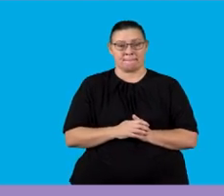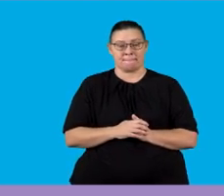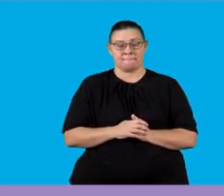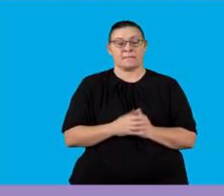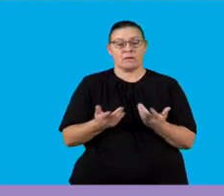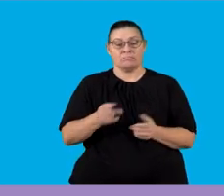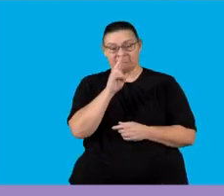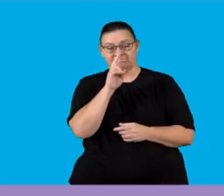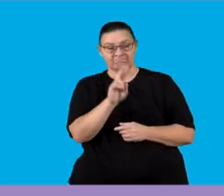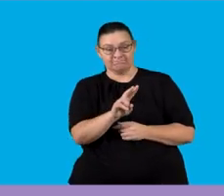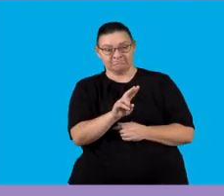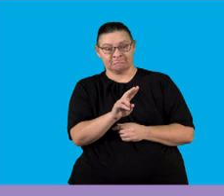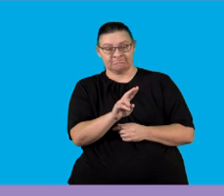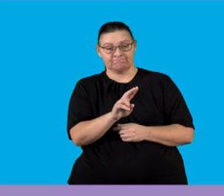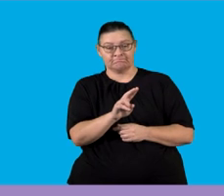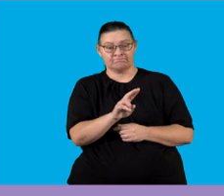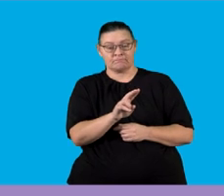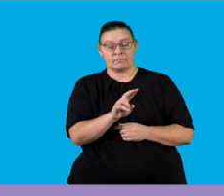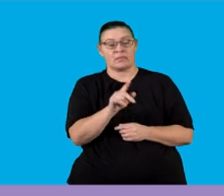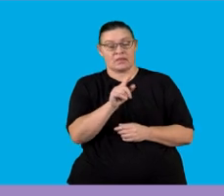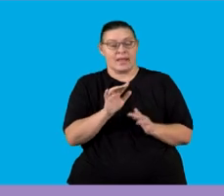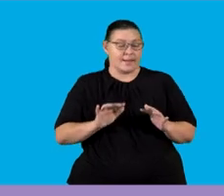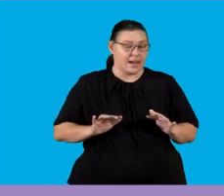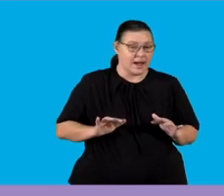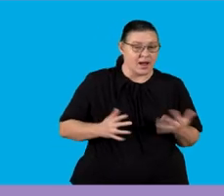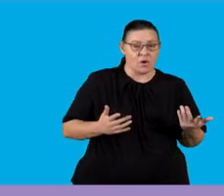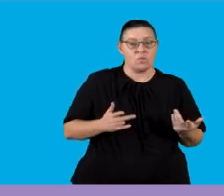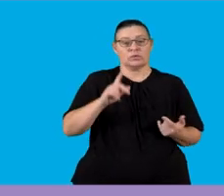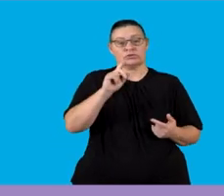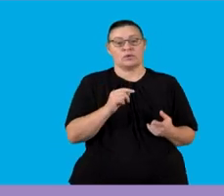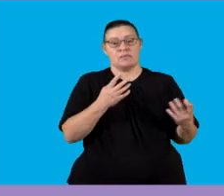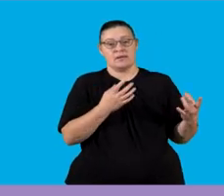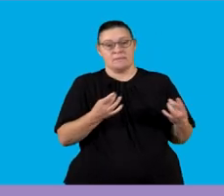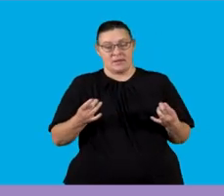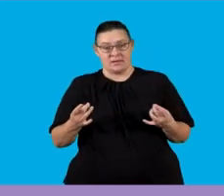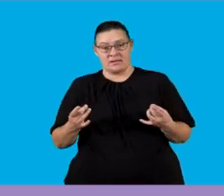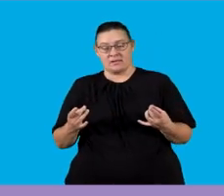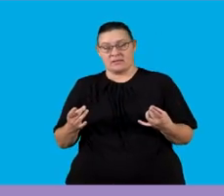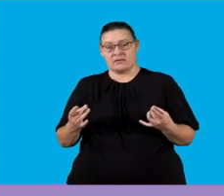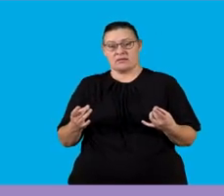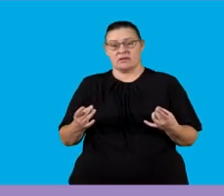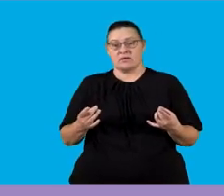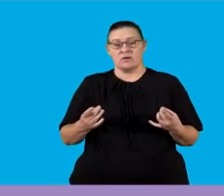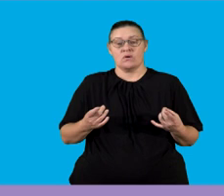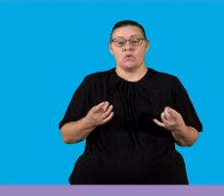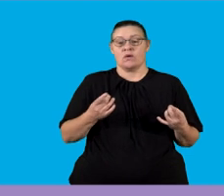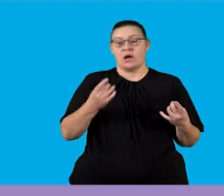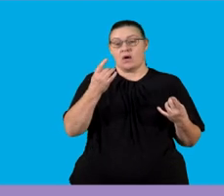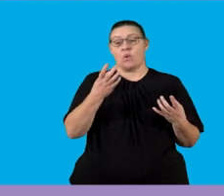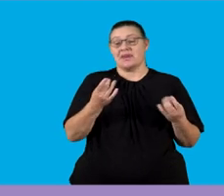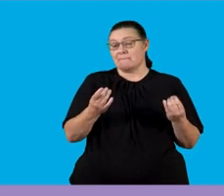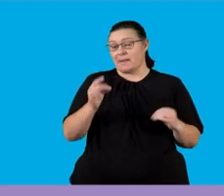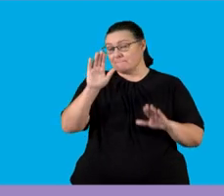pattern is now written if we use that ratio. It gives us the